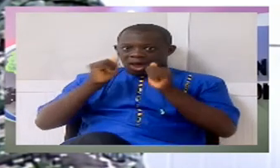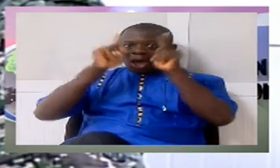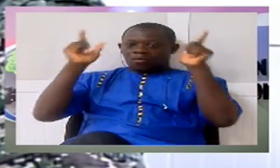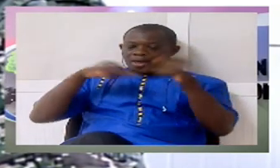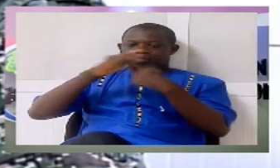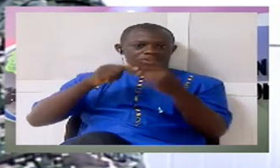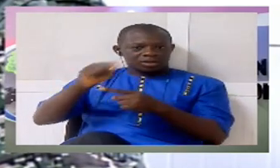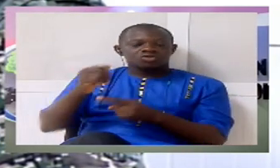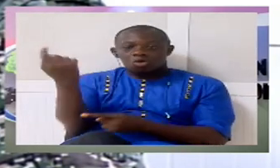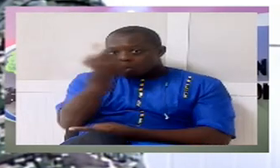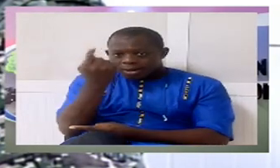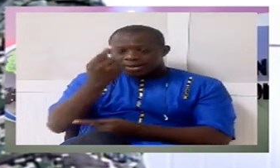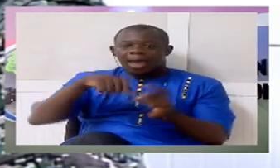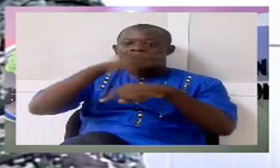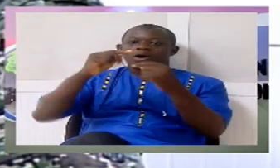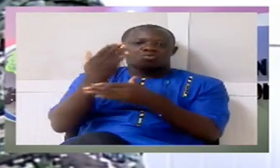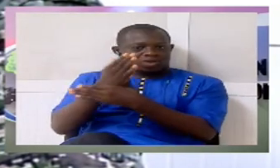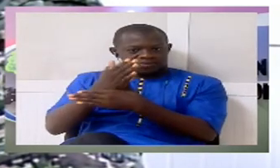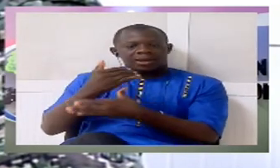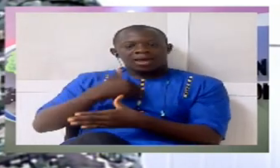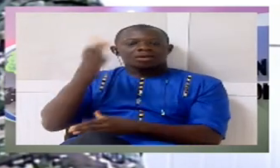I'm not aware of that. I only.